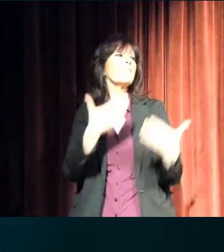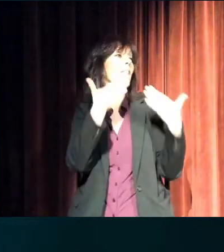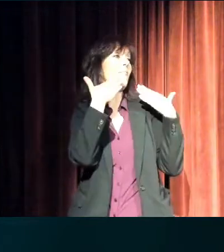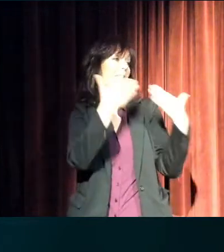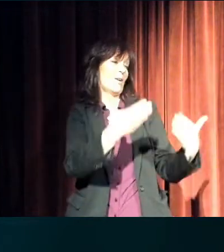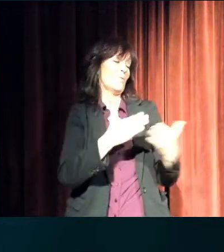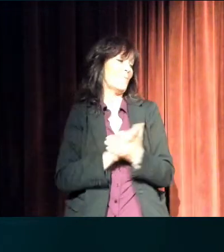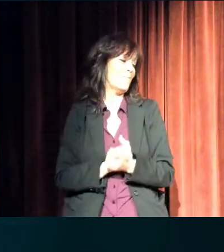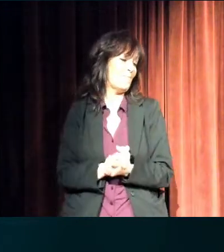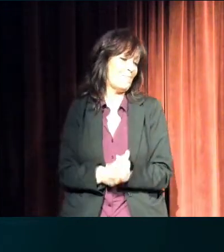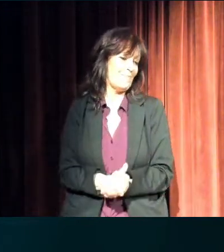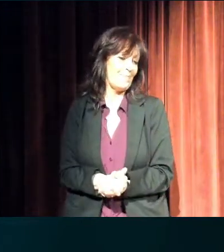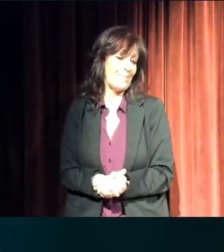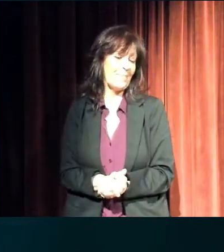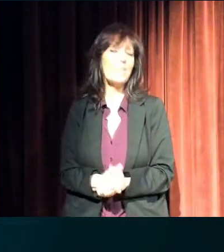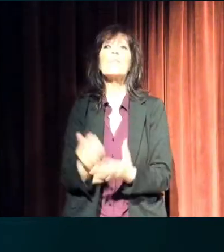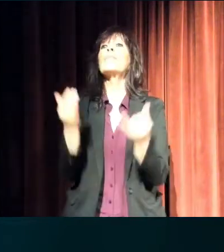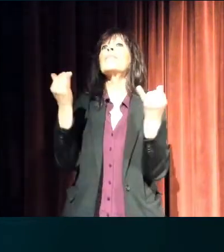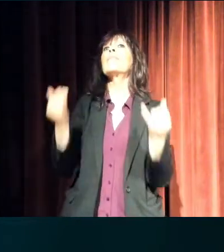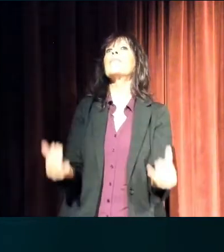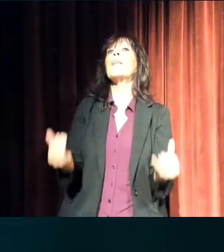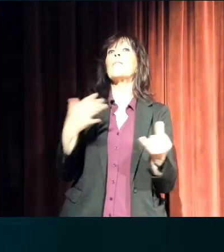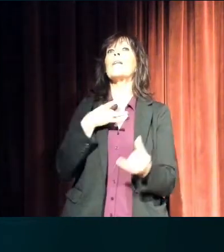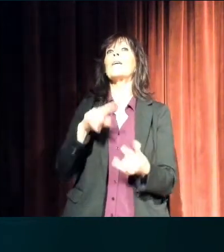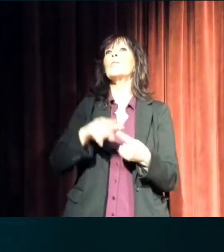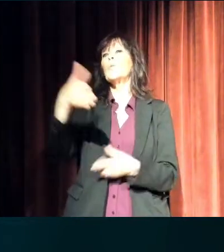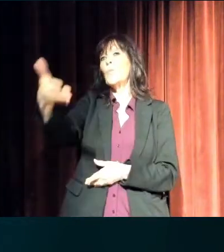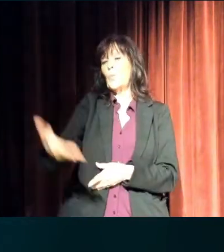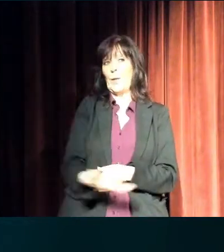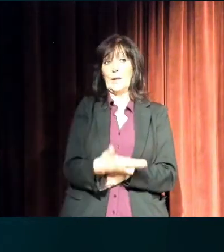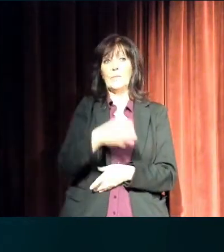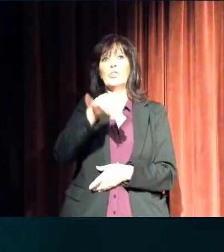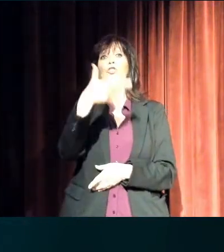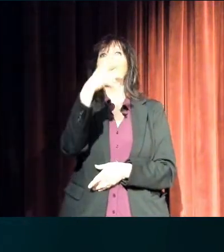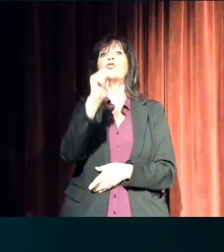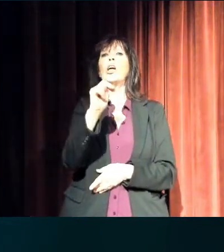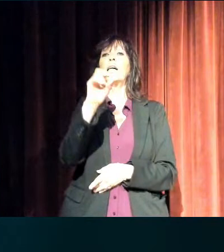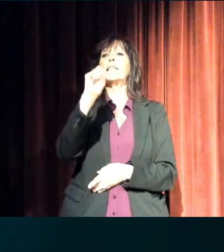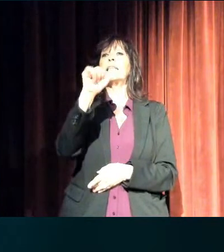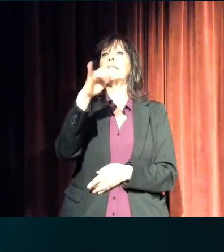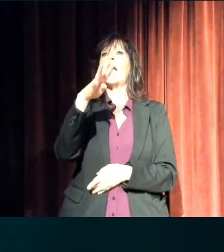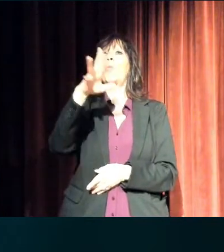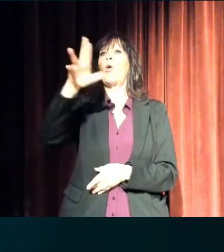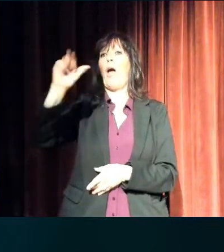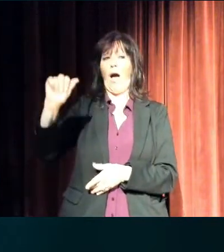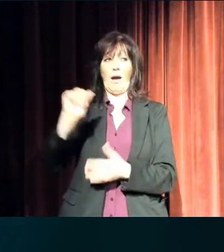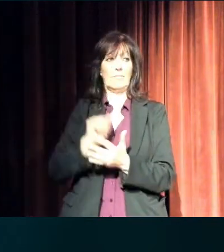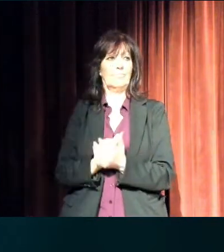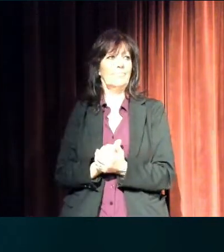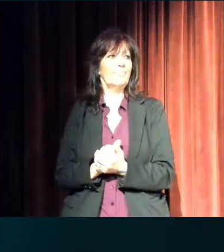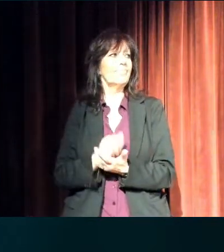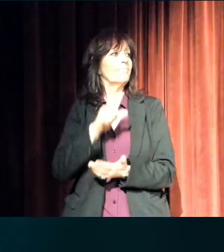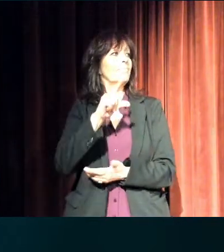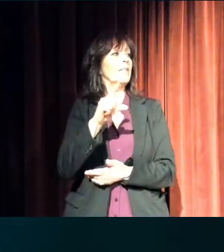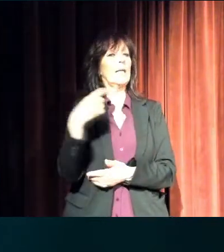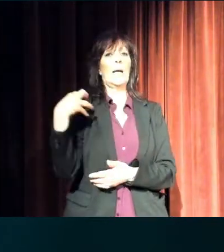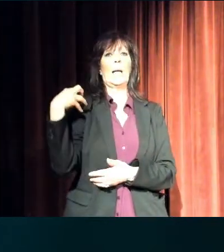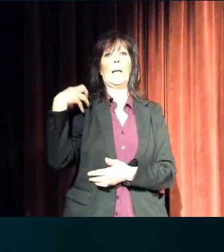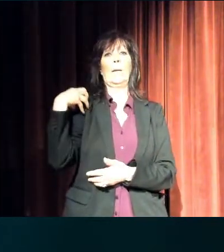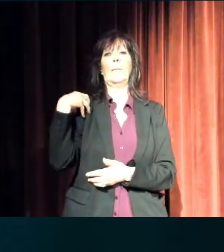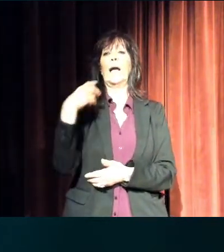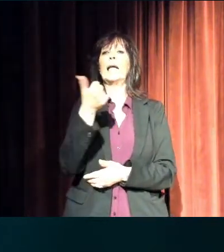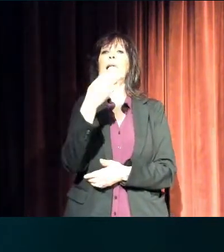Thank you, Pastor Giles. Now, I would like to welcome John Sanabria, commander of